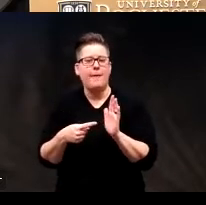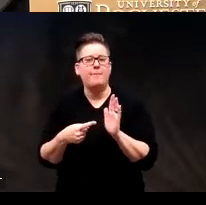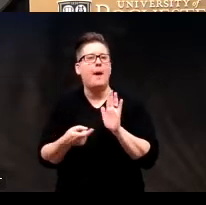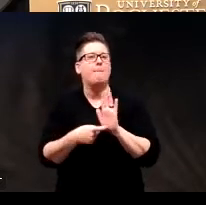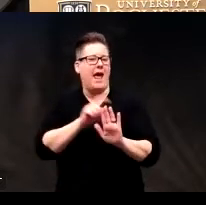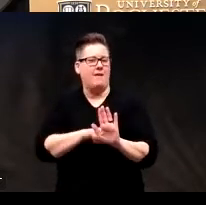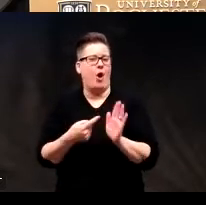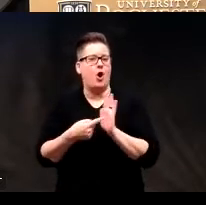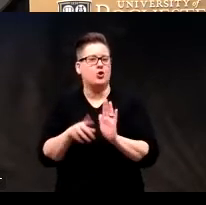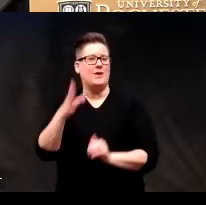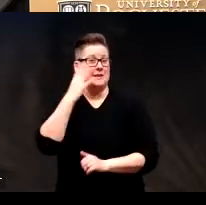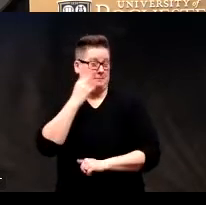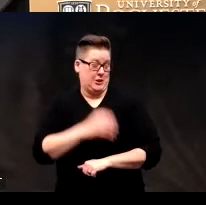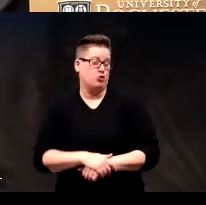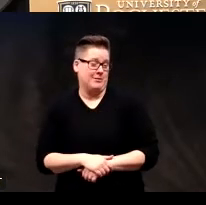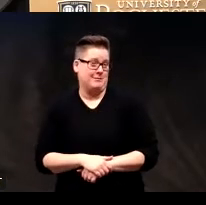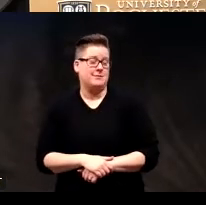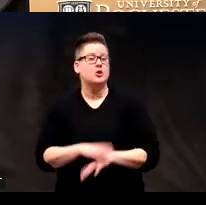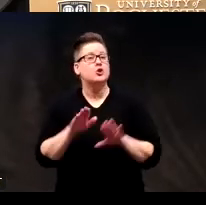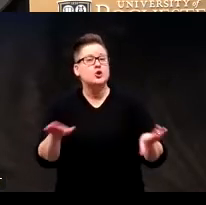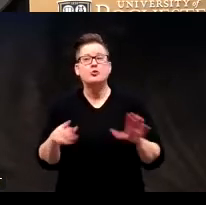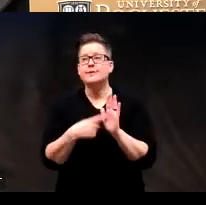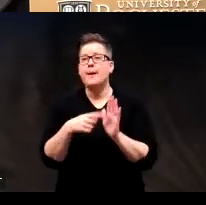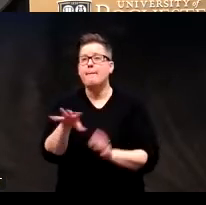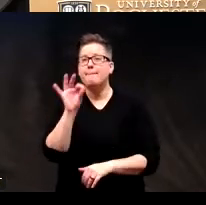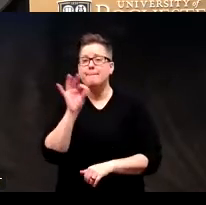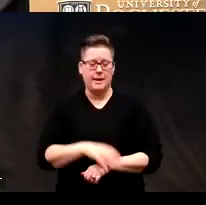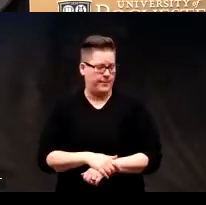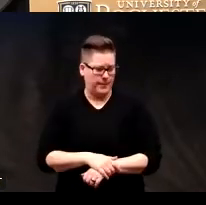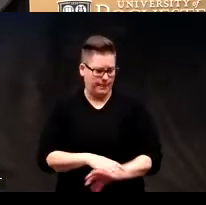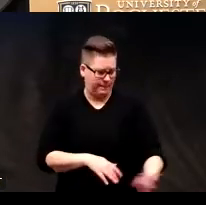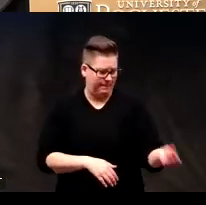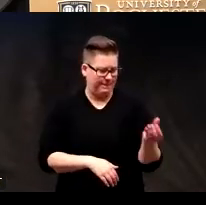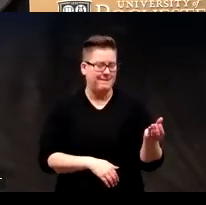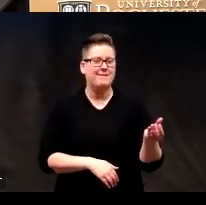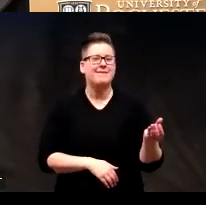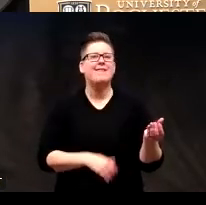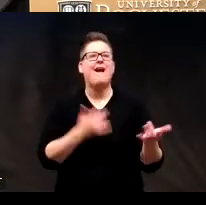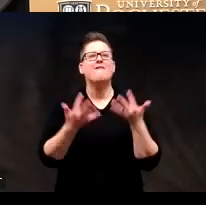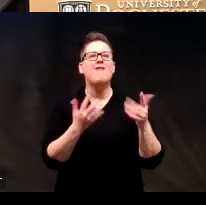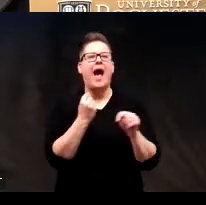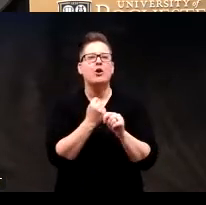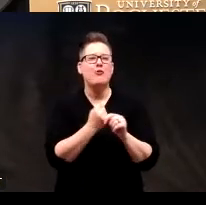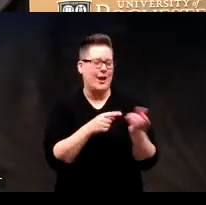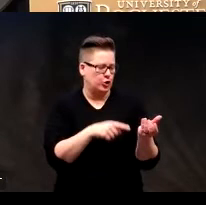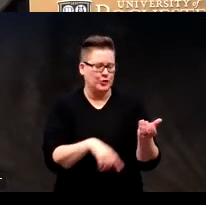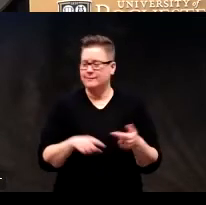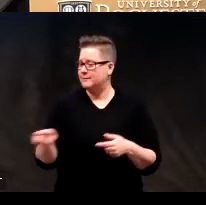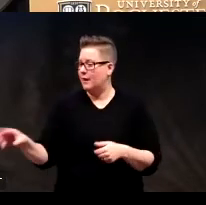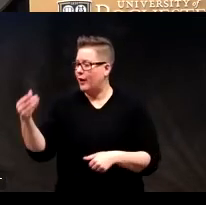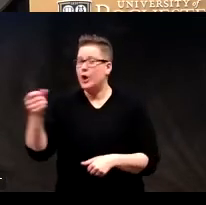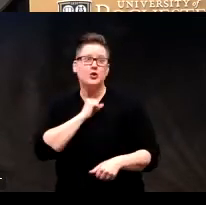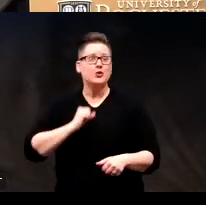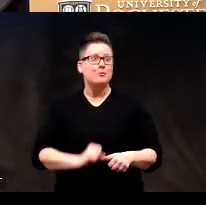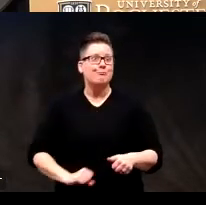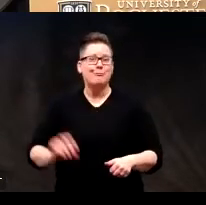metaphor for his experiences. So children have picked things like, you know, a fire engine or, you know, Superman or